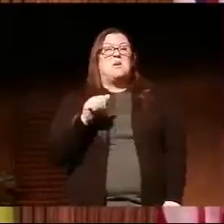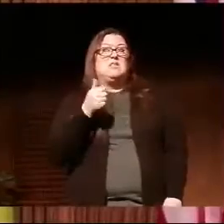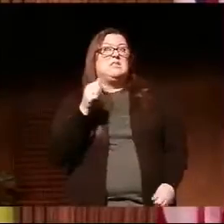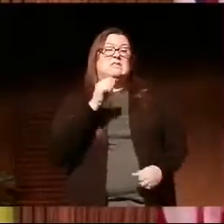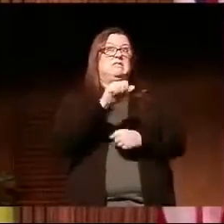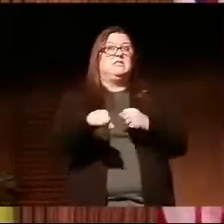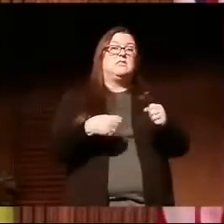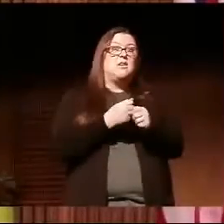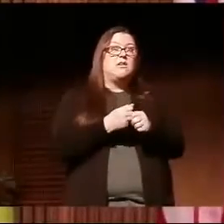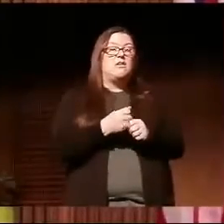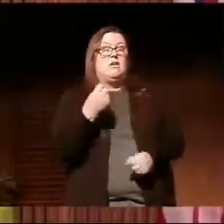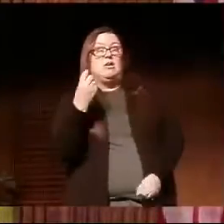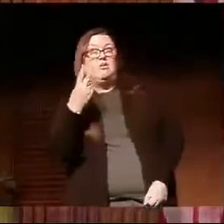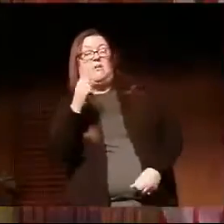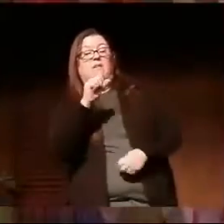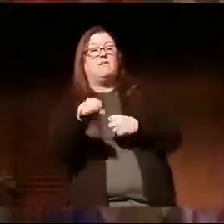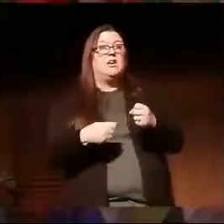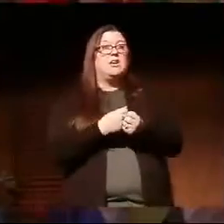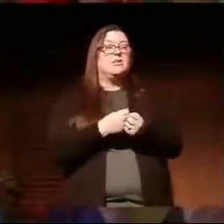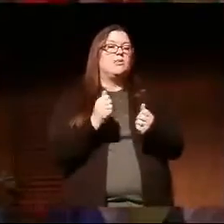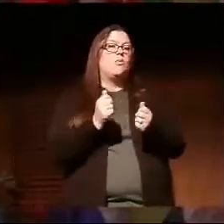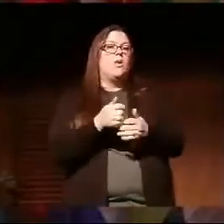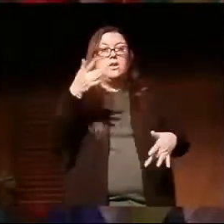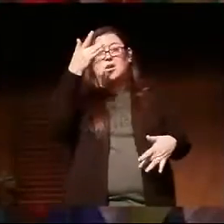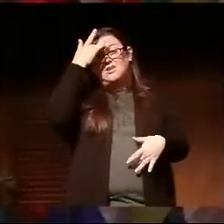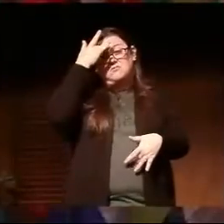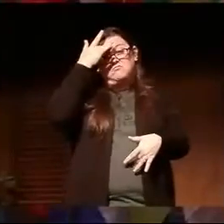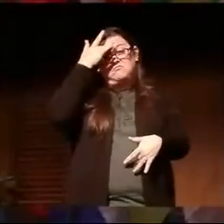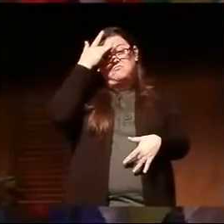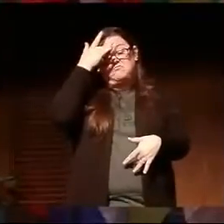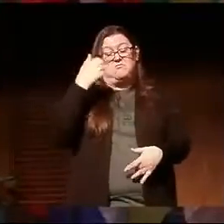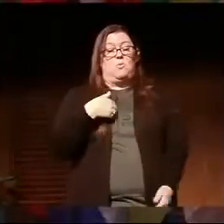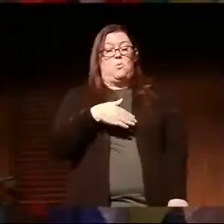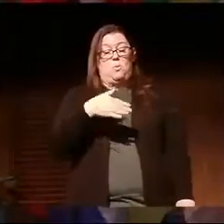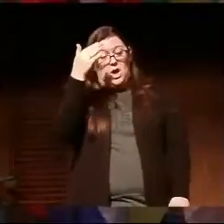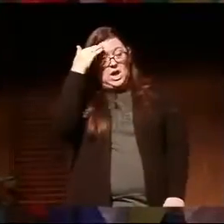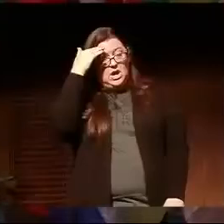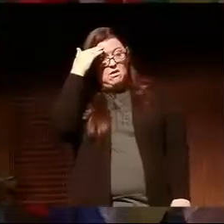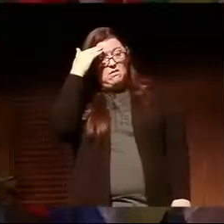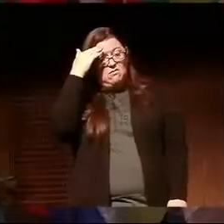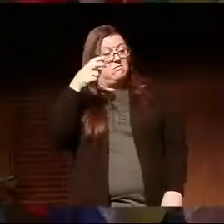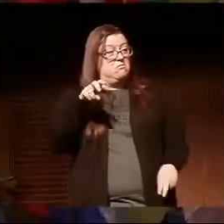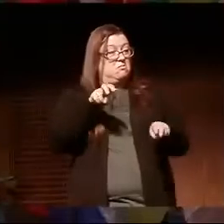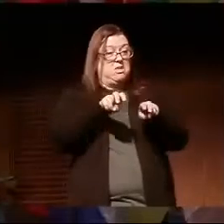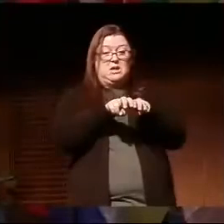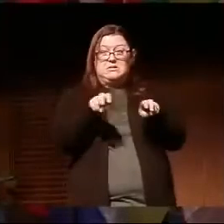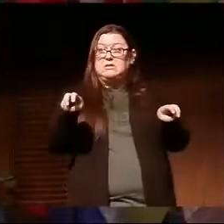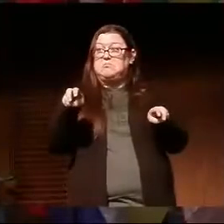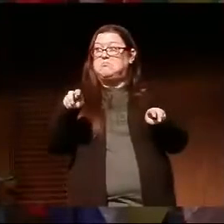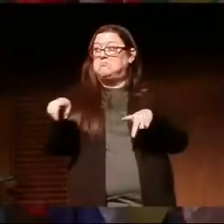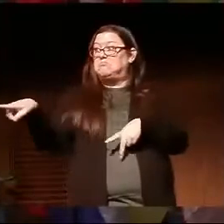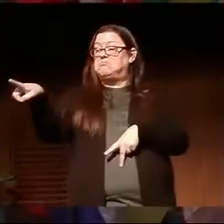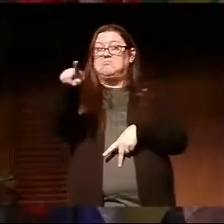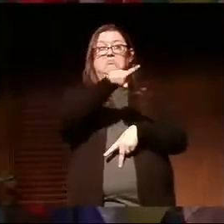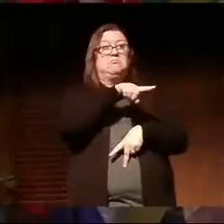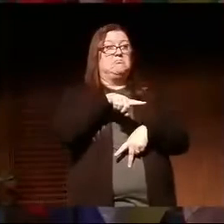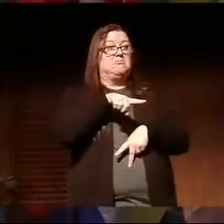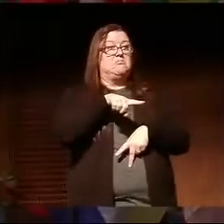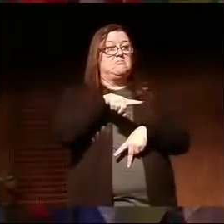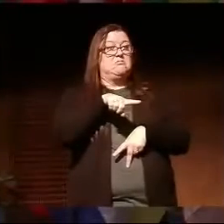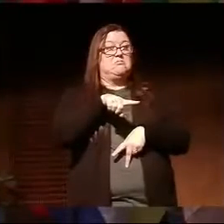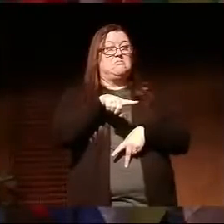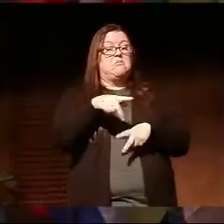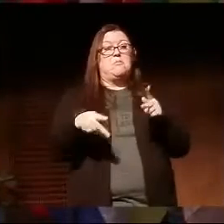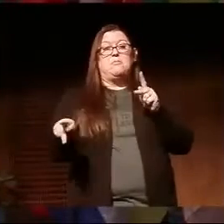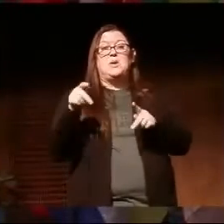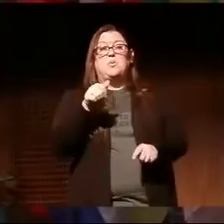with a particular disease. We know they sit in your pews. There are people that suffer their